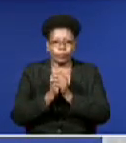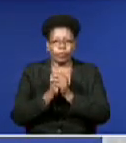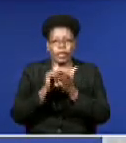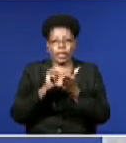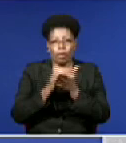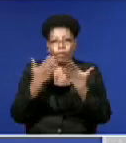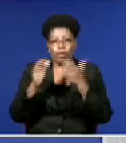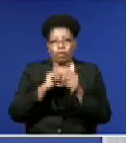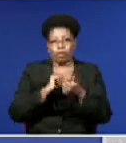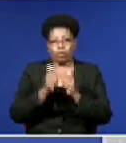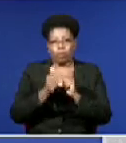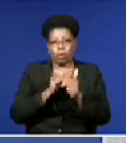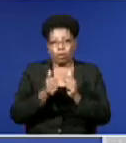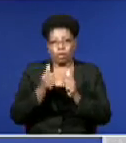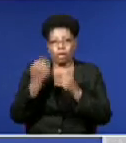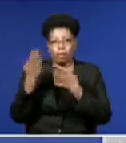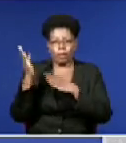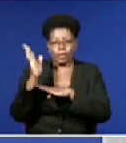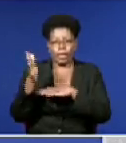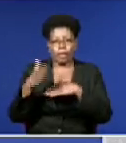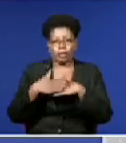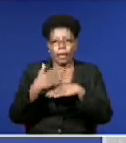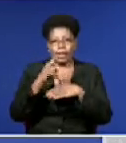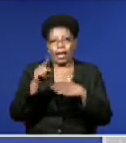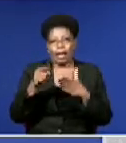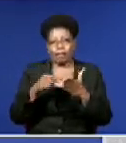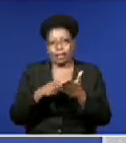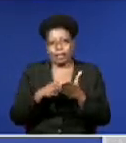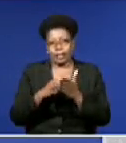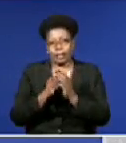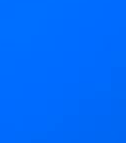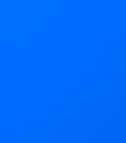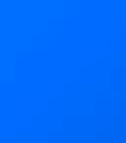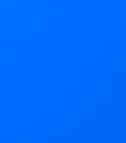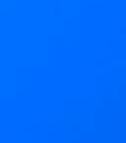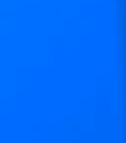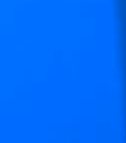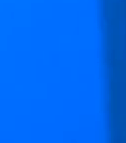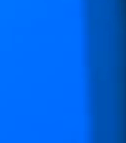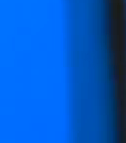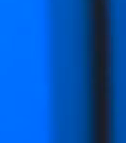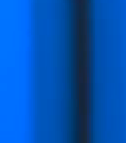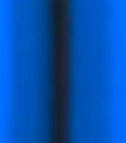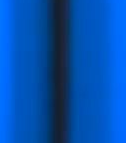And that will do it for sports. The Bahamas Tonight comes back after the break.